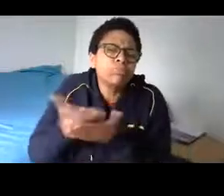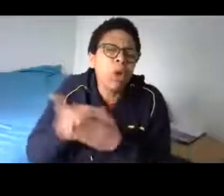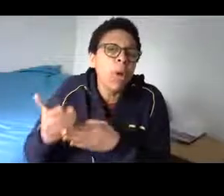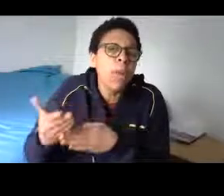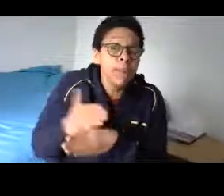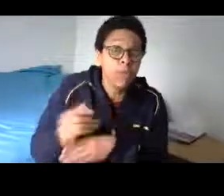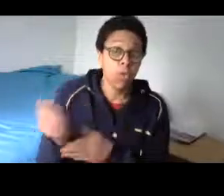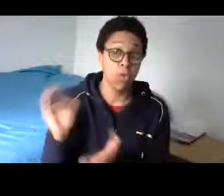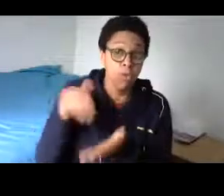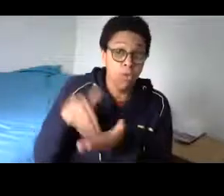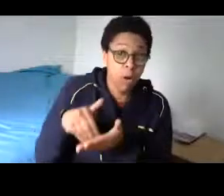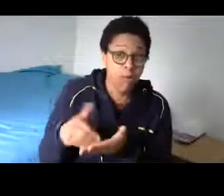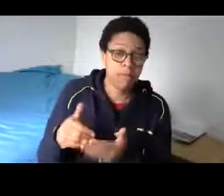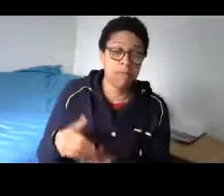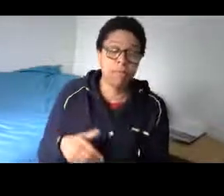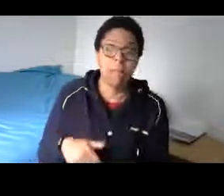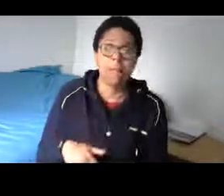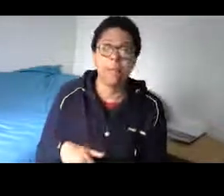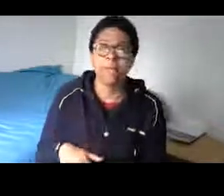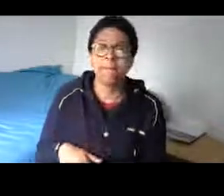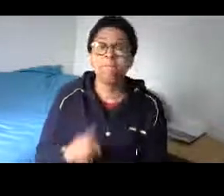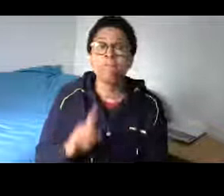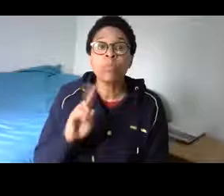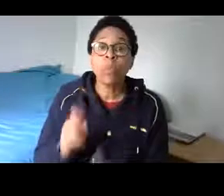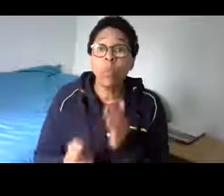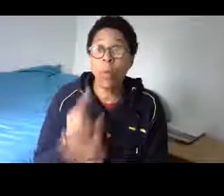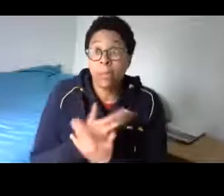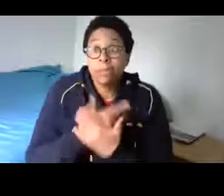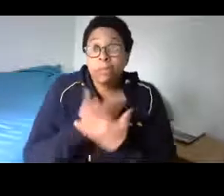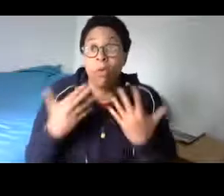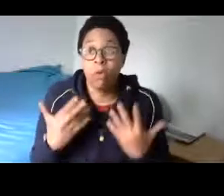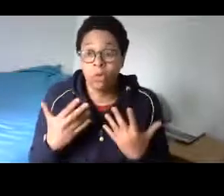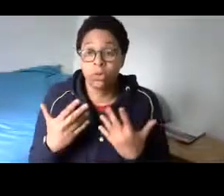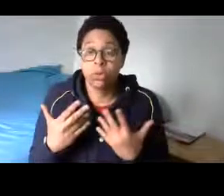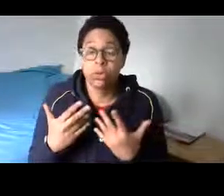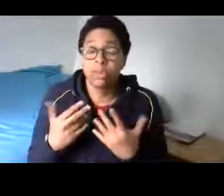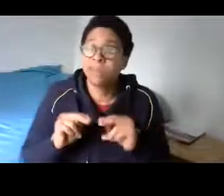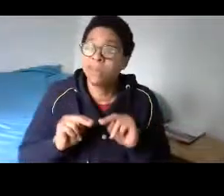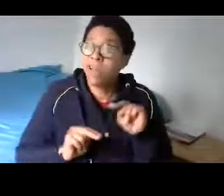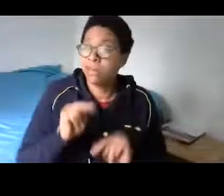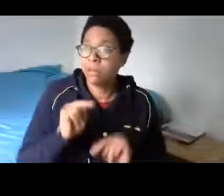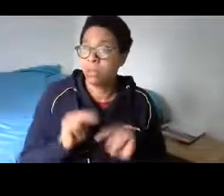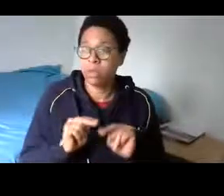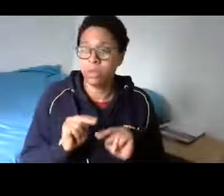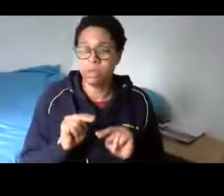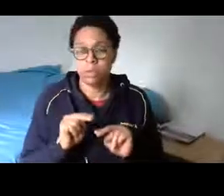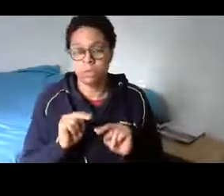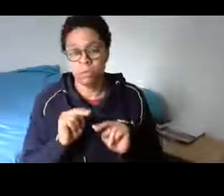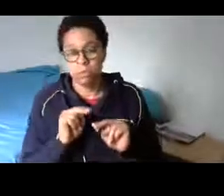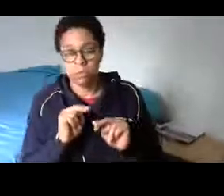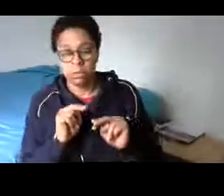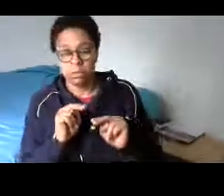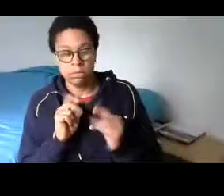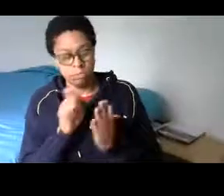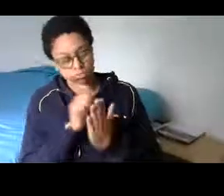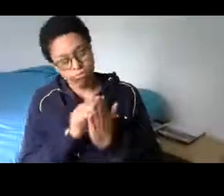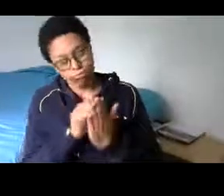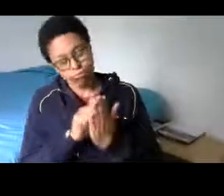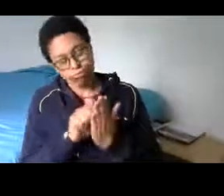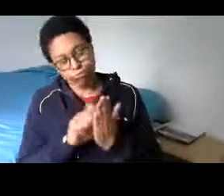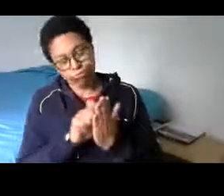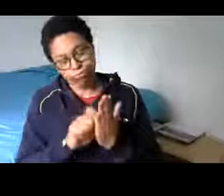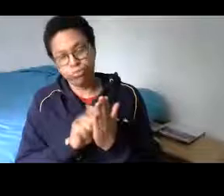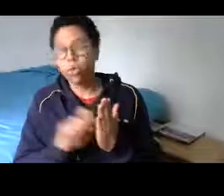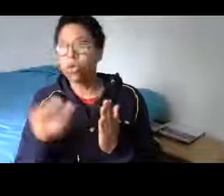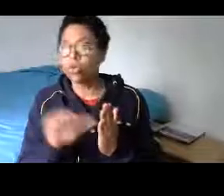of course, what happens a lot is that assessments are motivated by desire to cut packages, but by law it should never be like